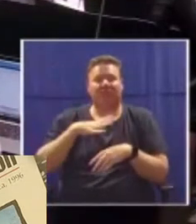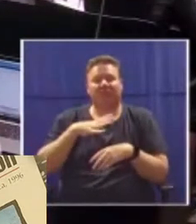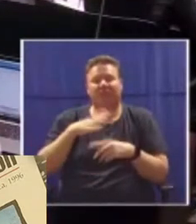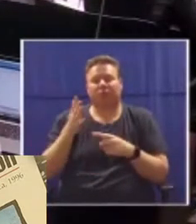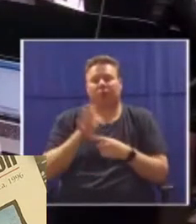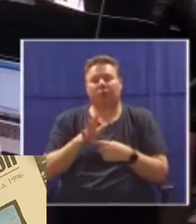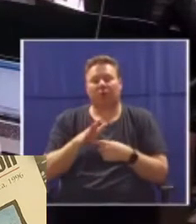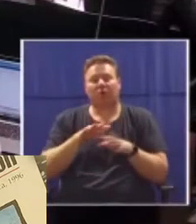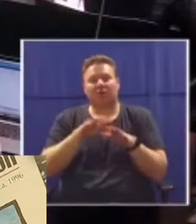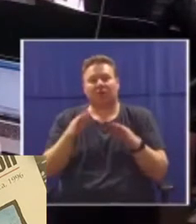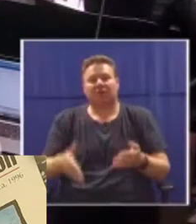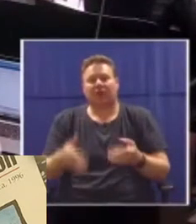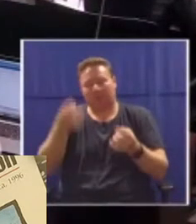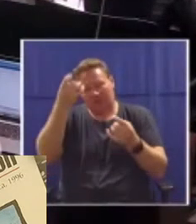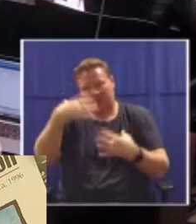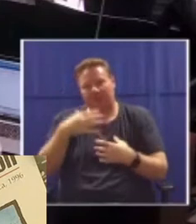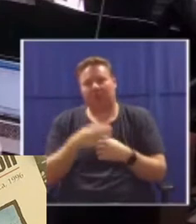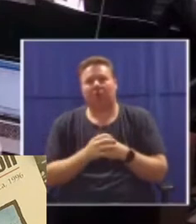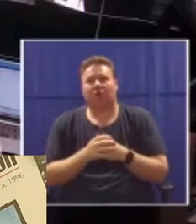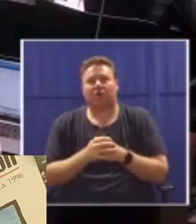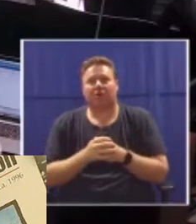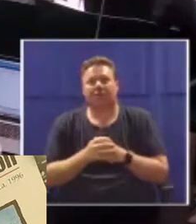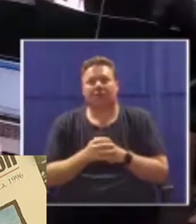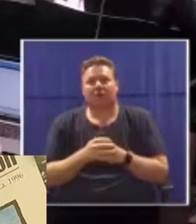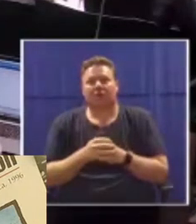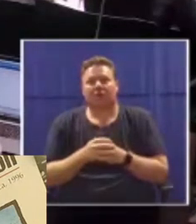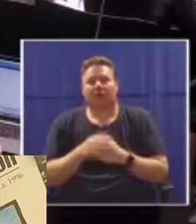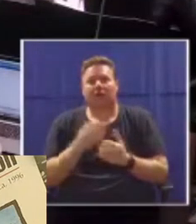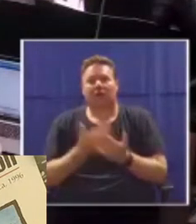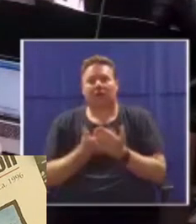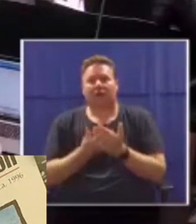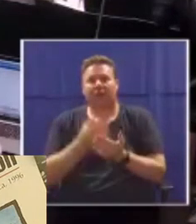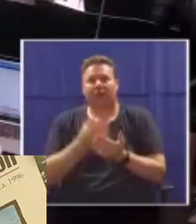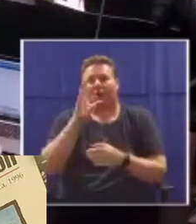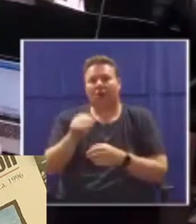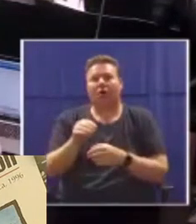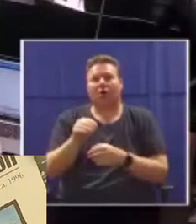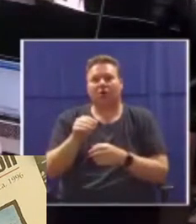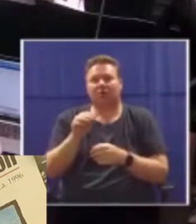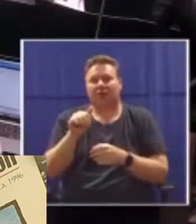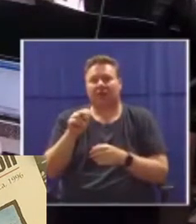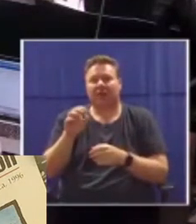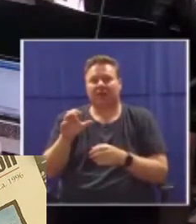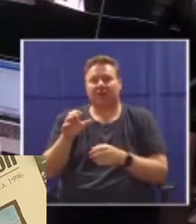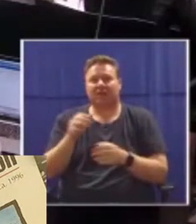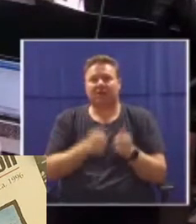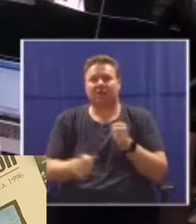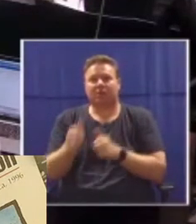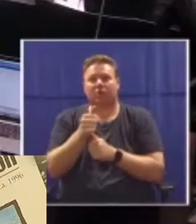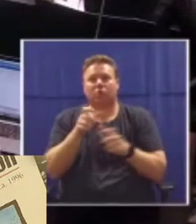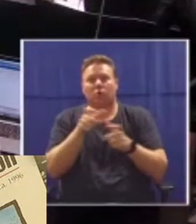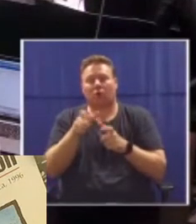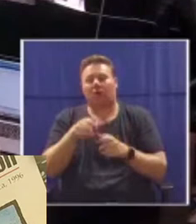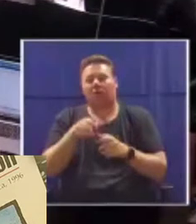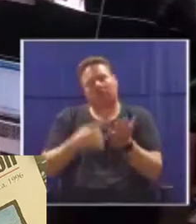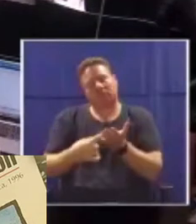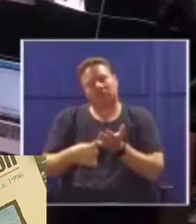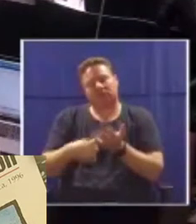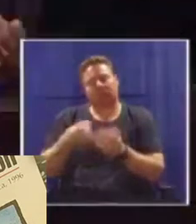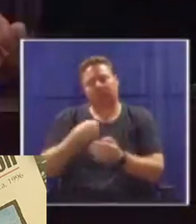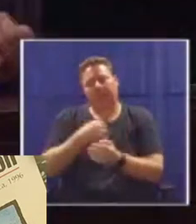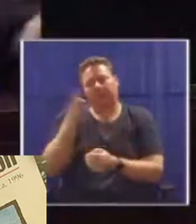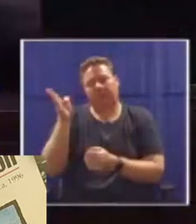and the table will alert me. May I ask the ANC whips to talk to that honorable member, please? Please proceed. The bill